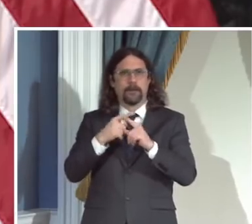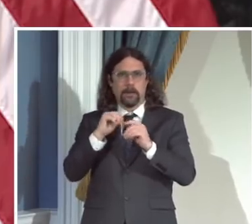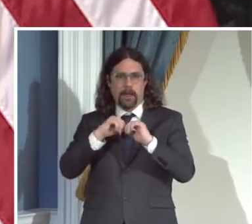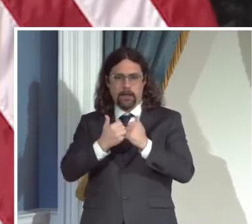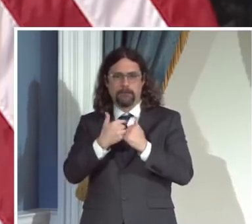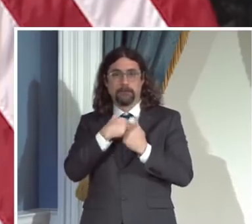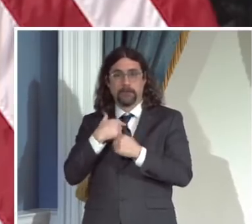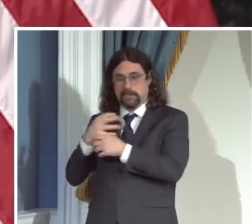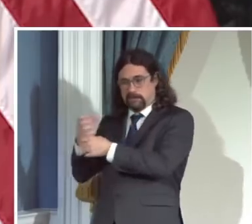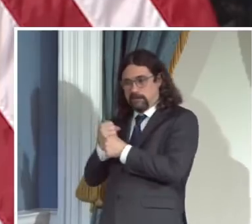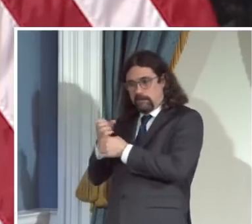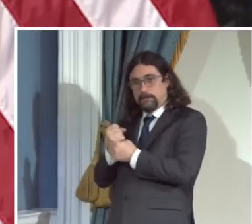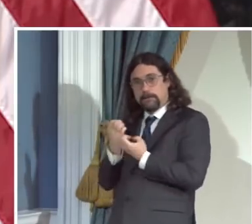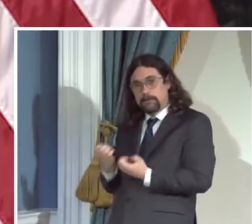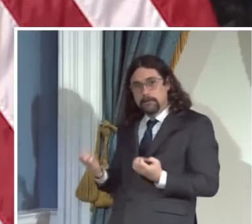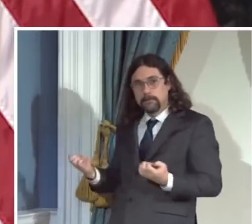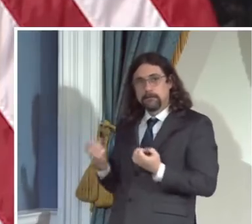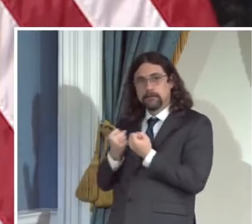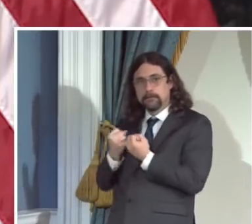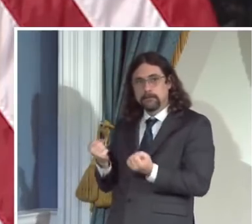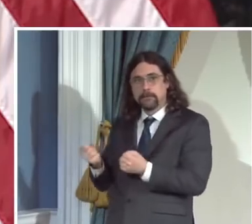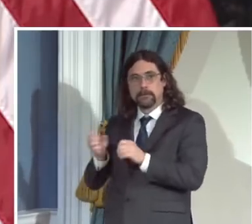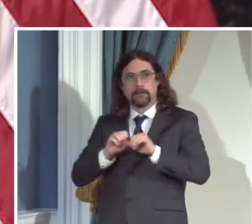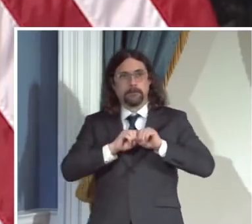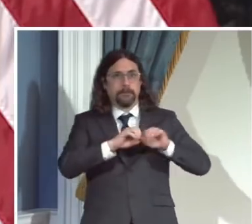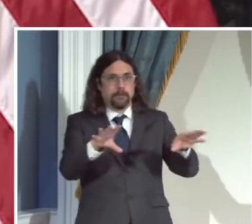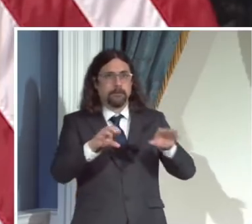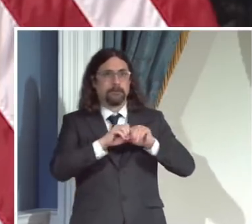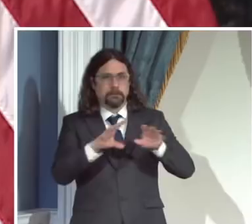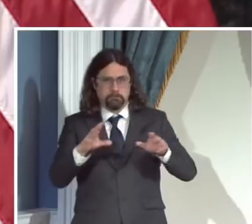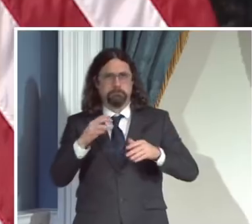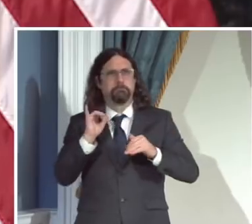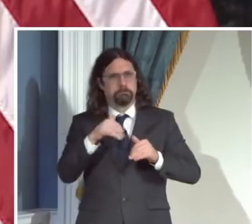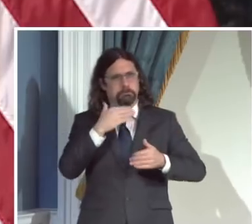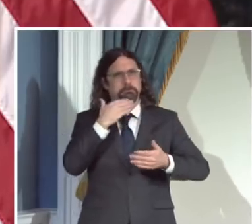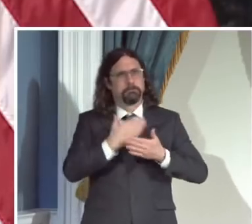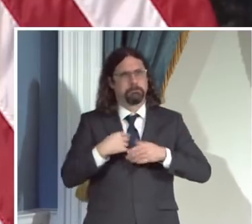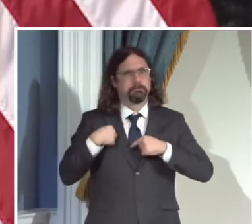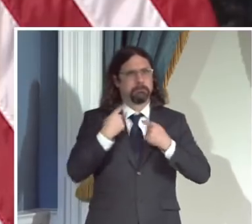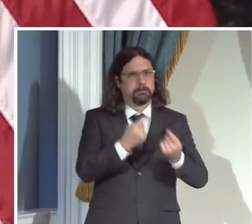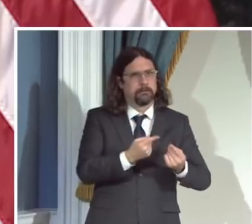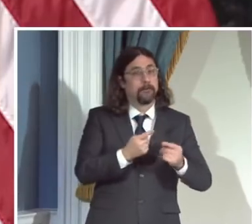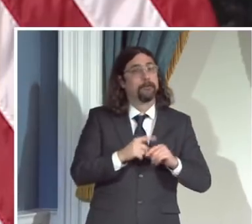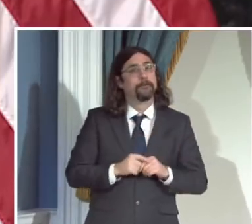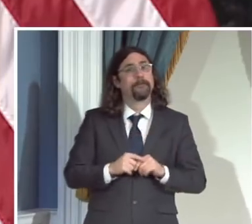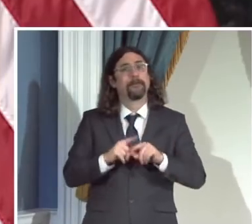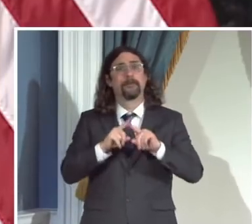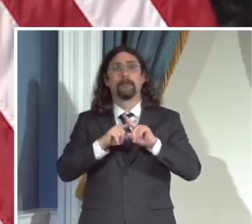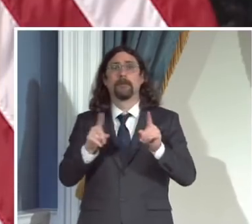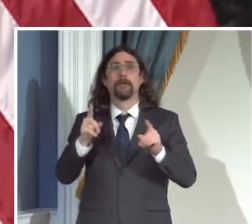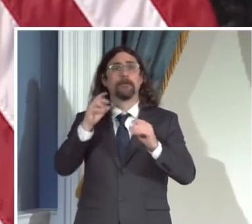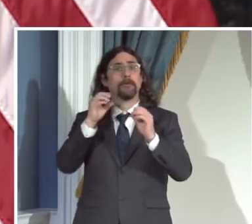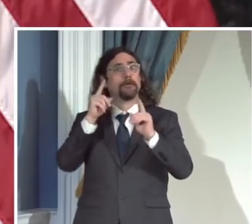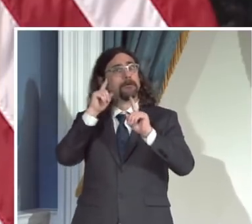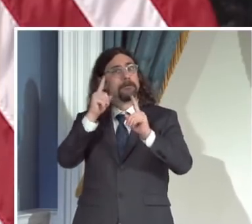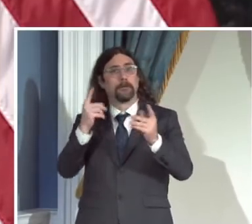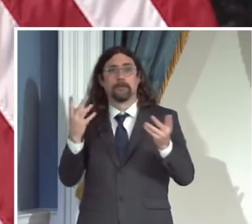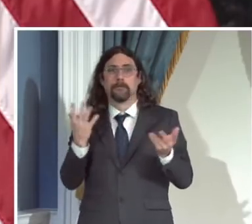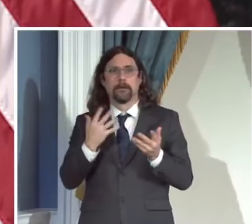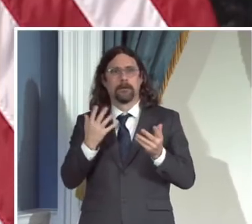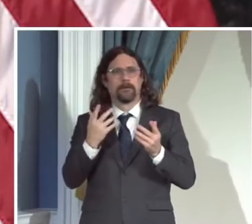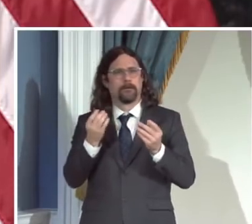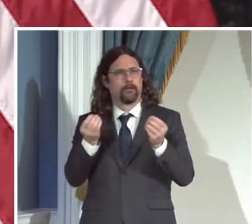absolute seamlessness in terms of how supplies, equipment go into our hospitals,